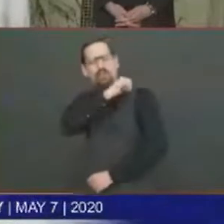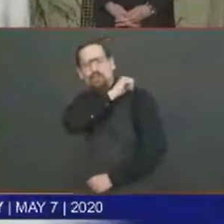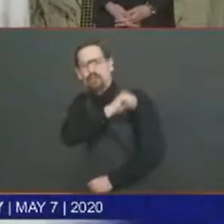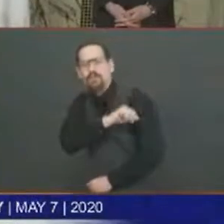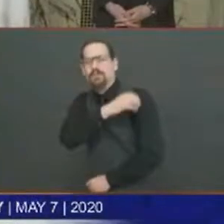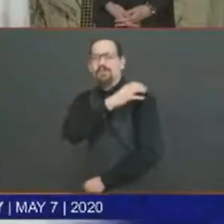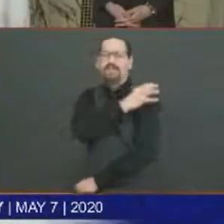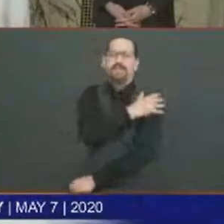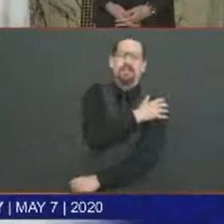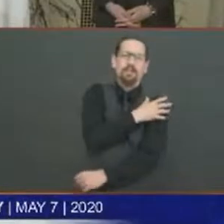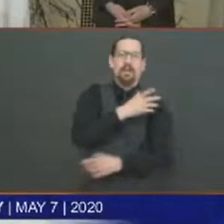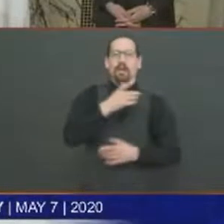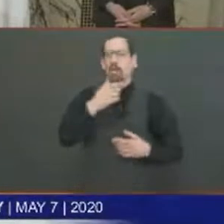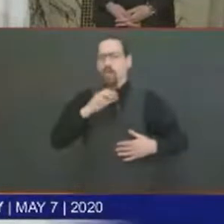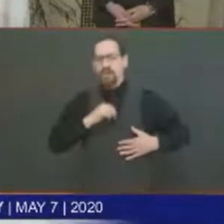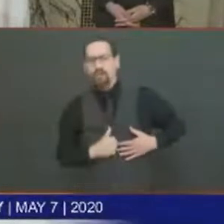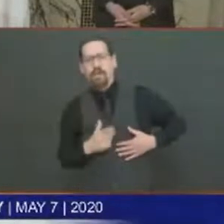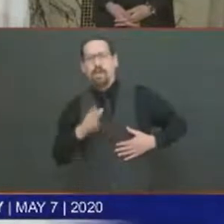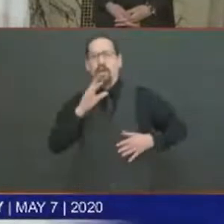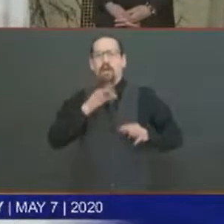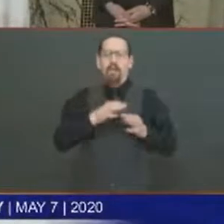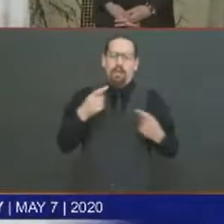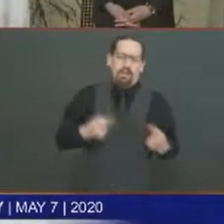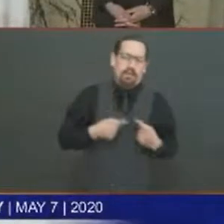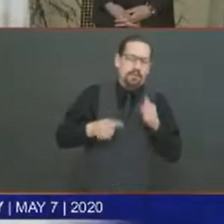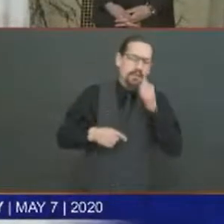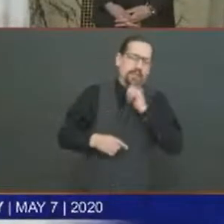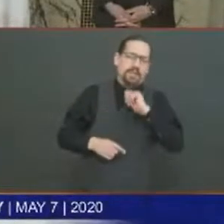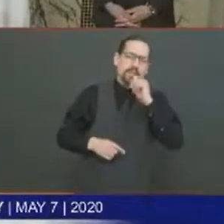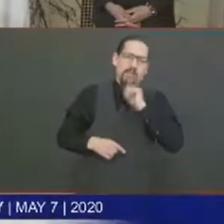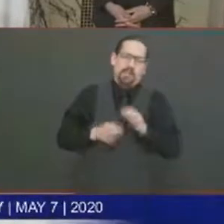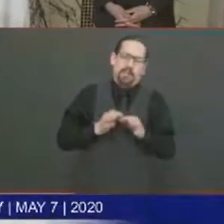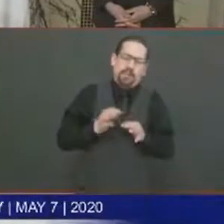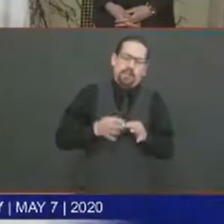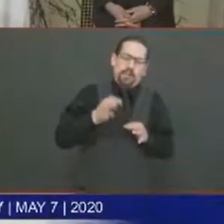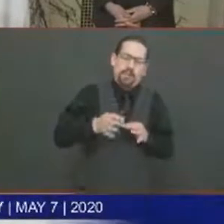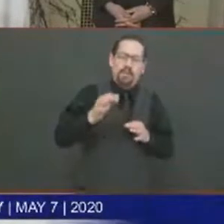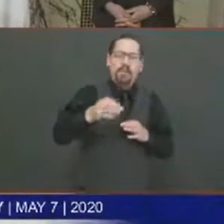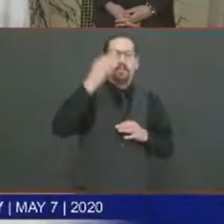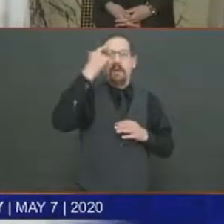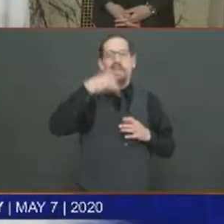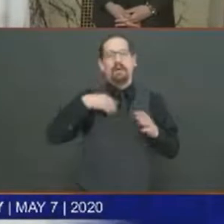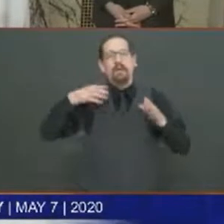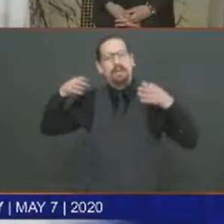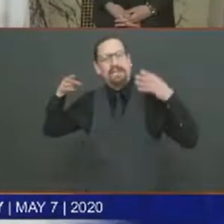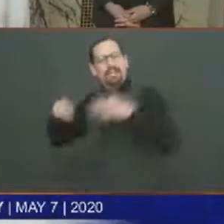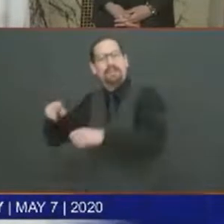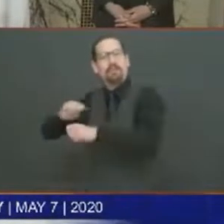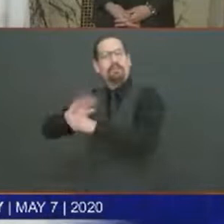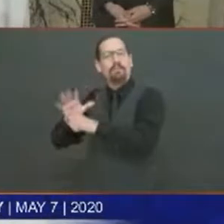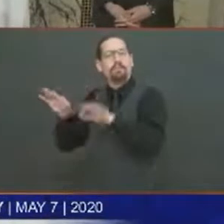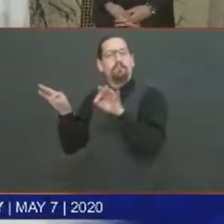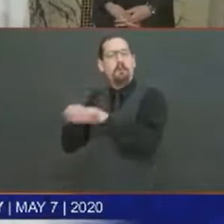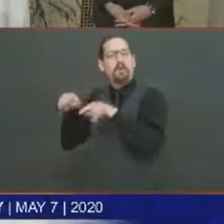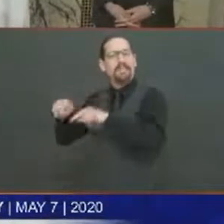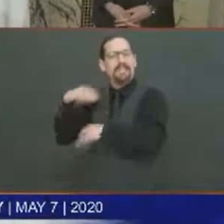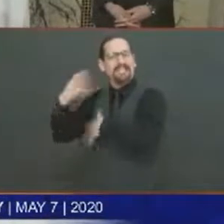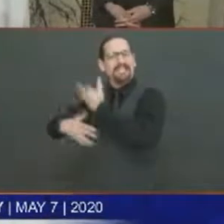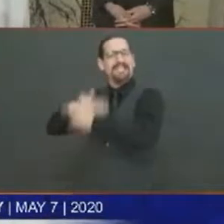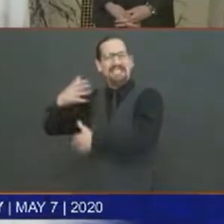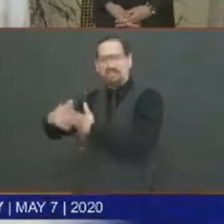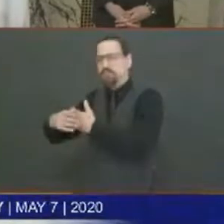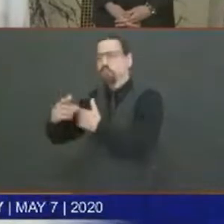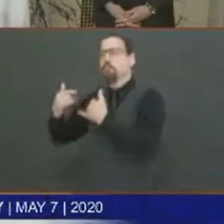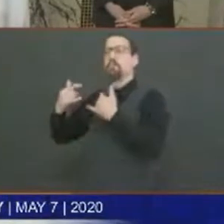procedures because we were getting our hospitals ready. So I want to thank you for being patient, and I want to thank our hospitals for